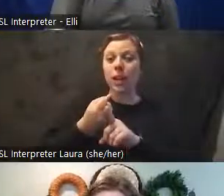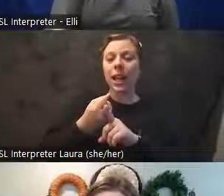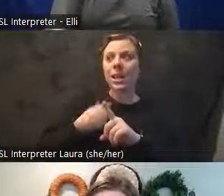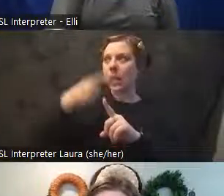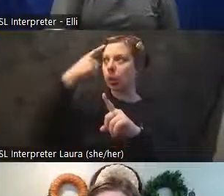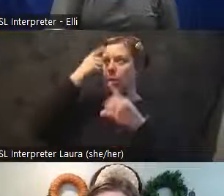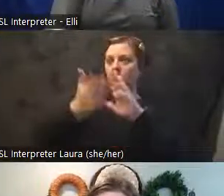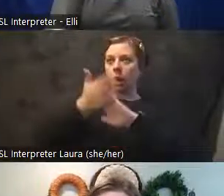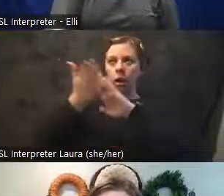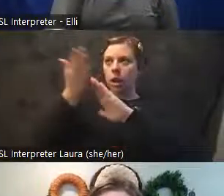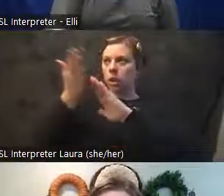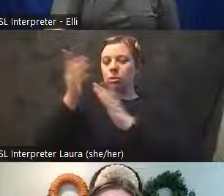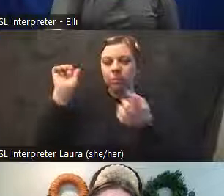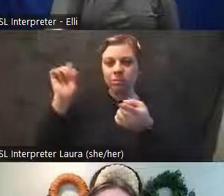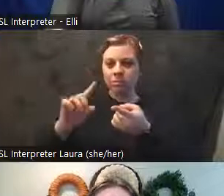we providing that?